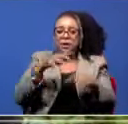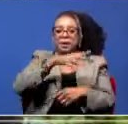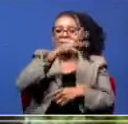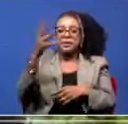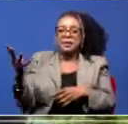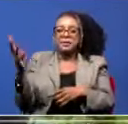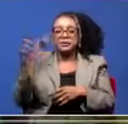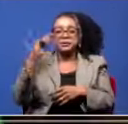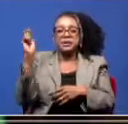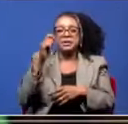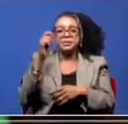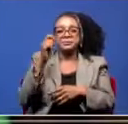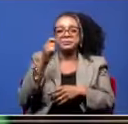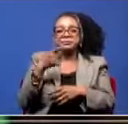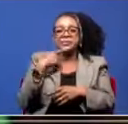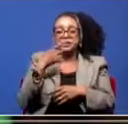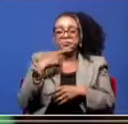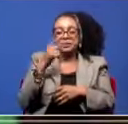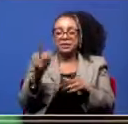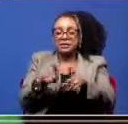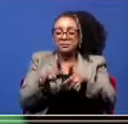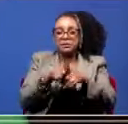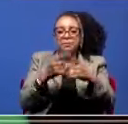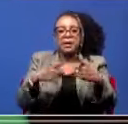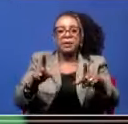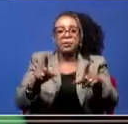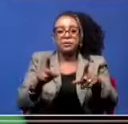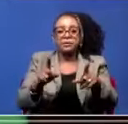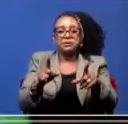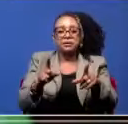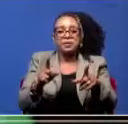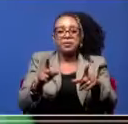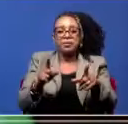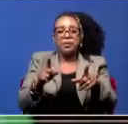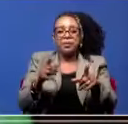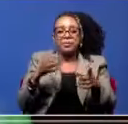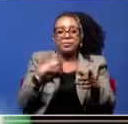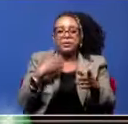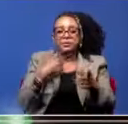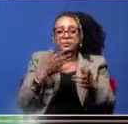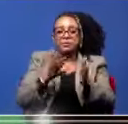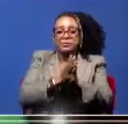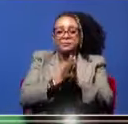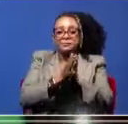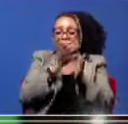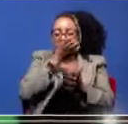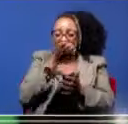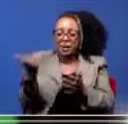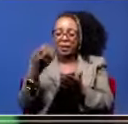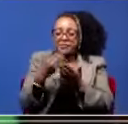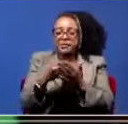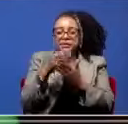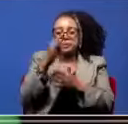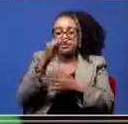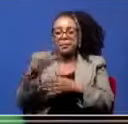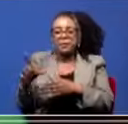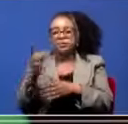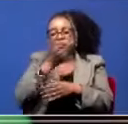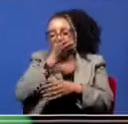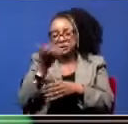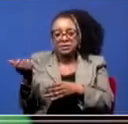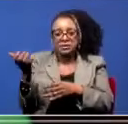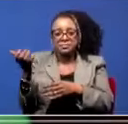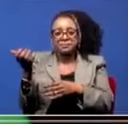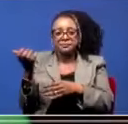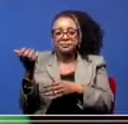Kenya is speaking the same language. We rejected the NADCO report, we rejected the finance bill, and we